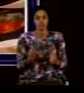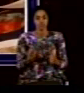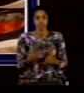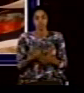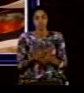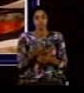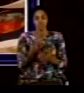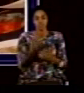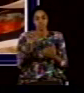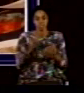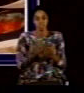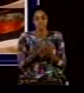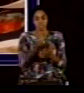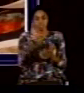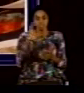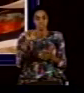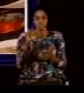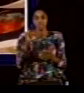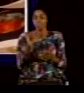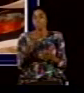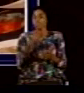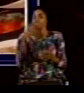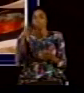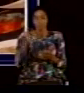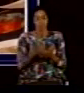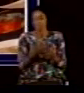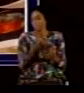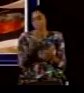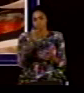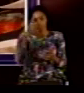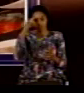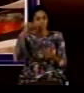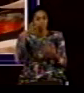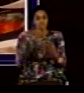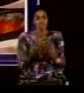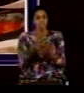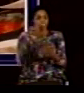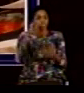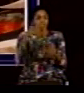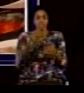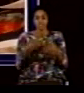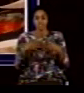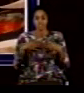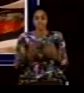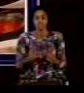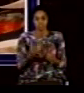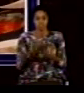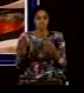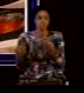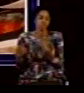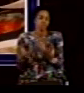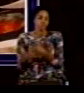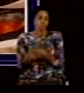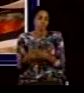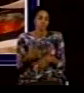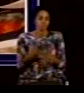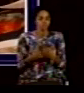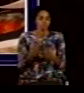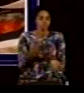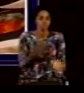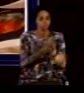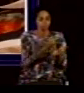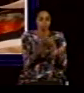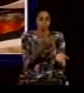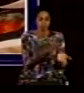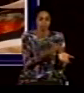marrow transplant. He said, that was not for me. I'm healed. So I went back to my oncologist. I told him, I